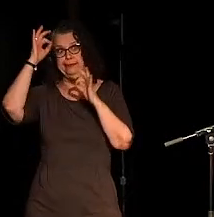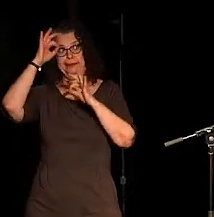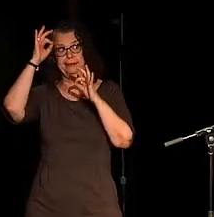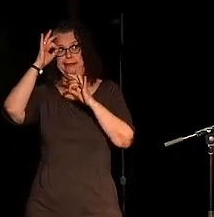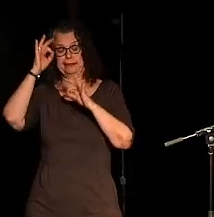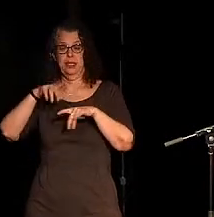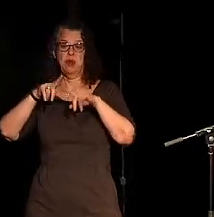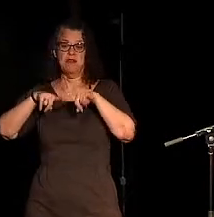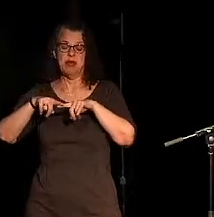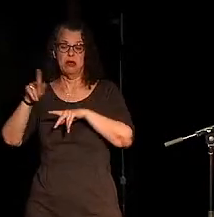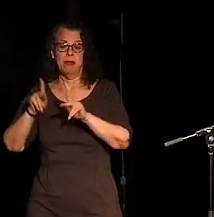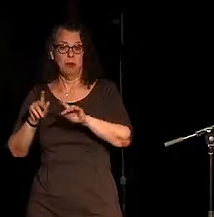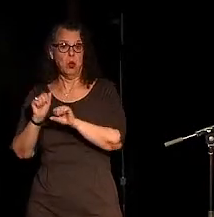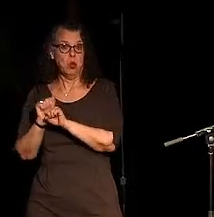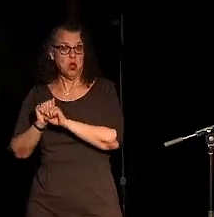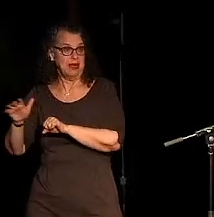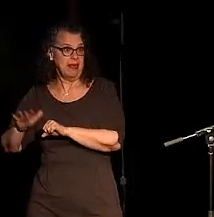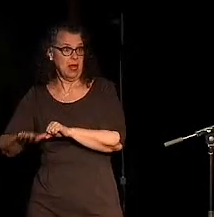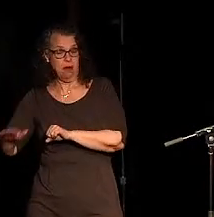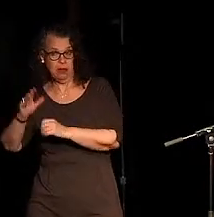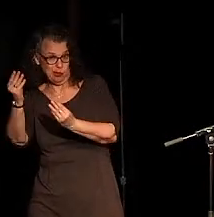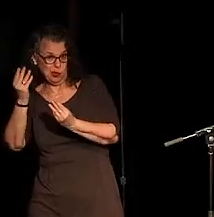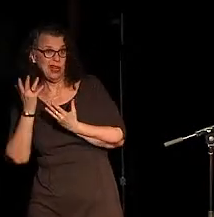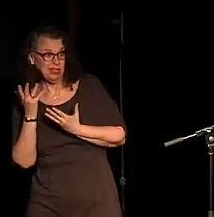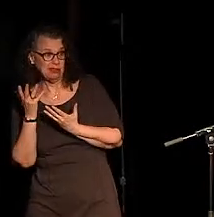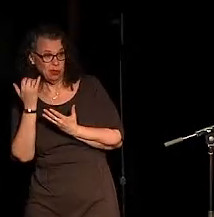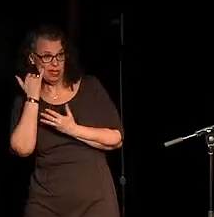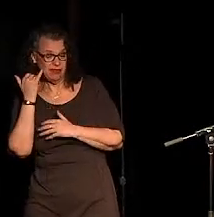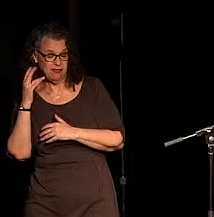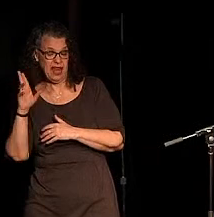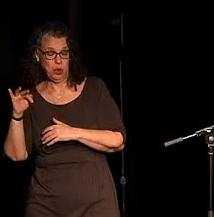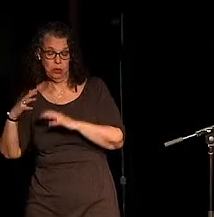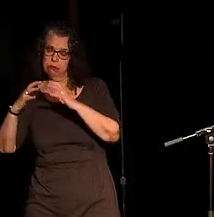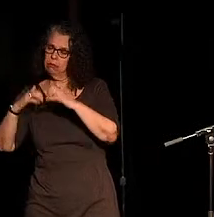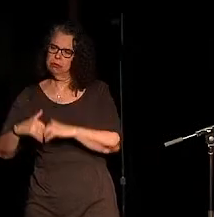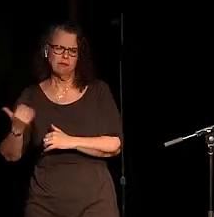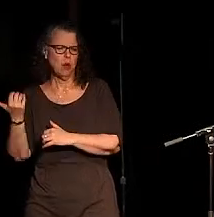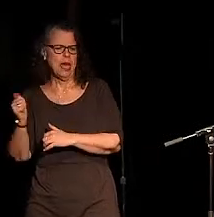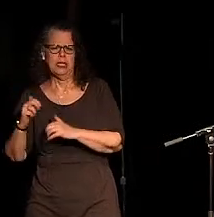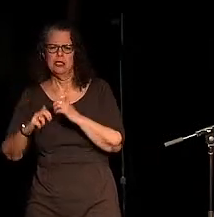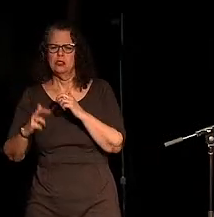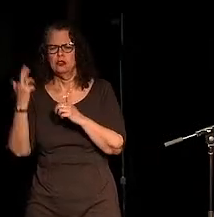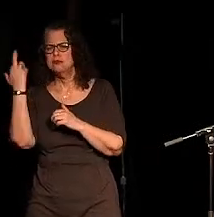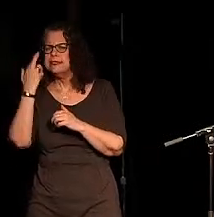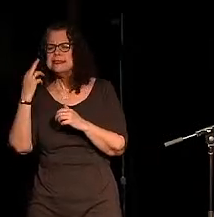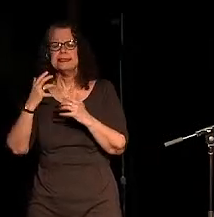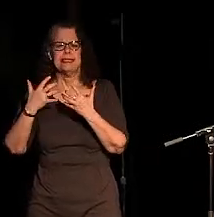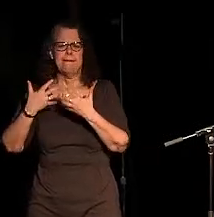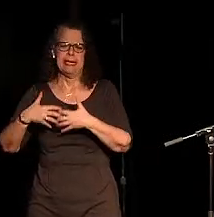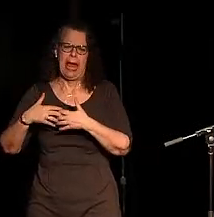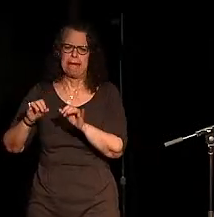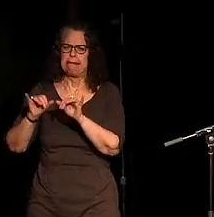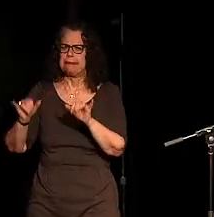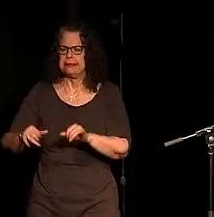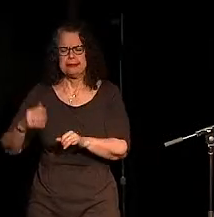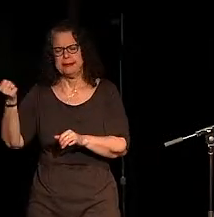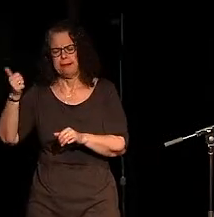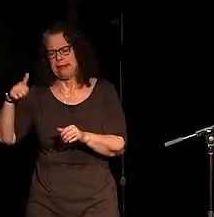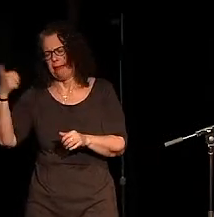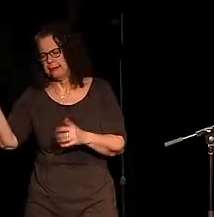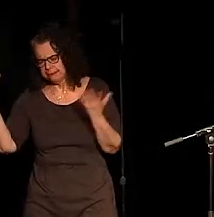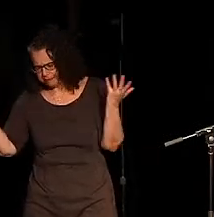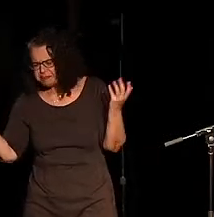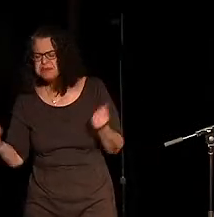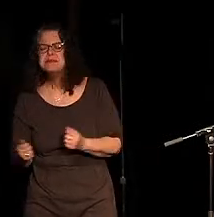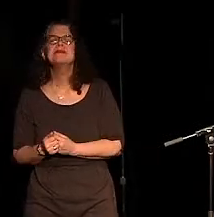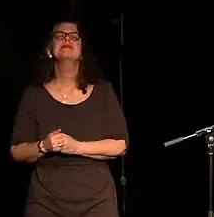folks who are in those areas to let us know if the unit is down, for whatever reason, mechanical systems or some set points. So